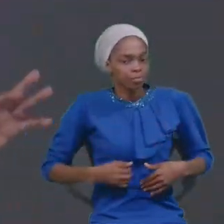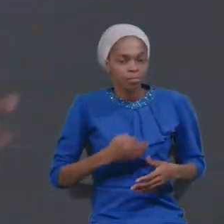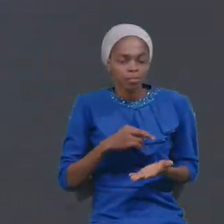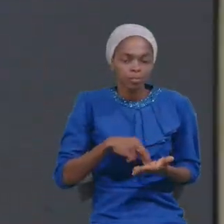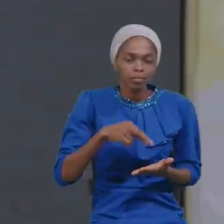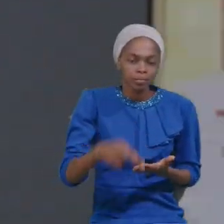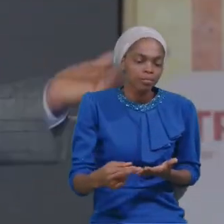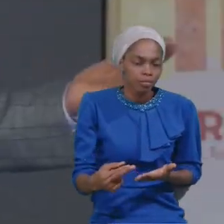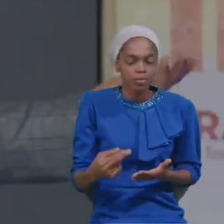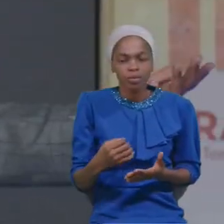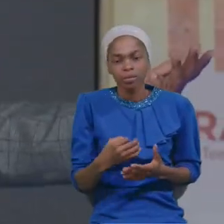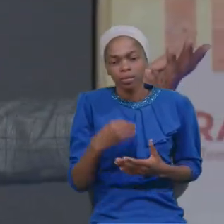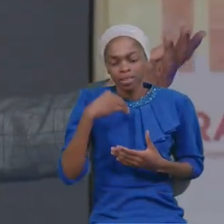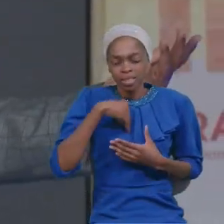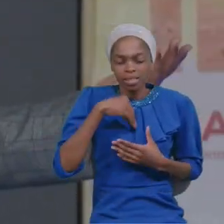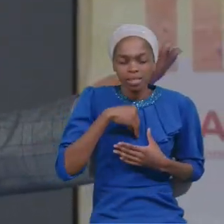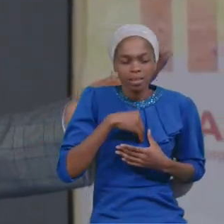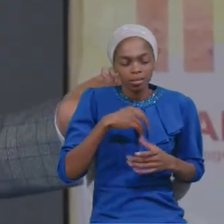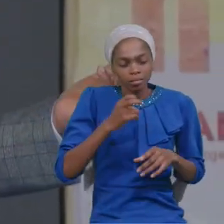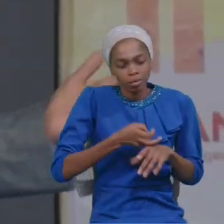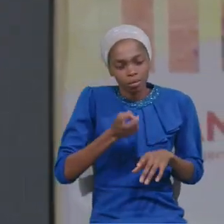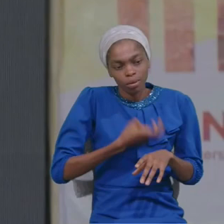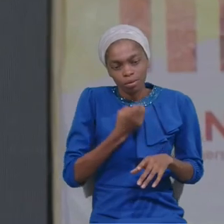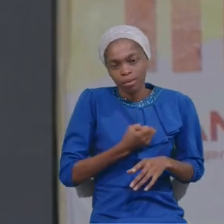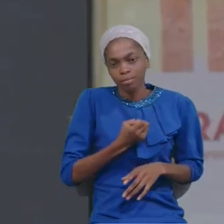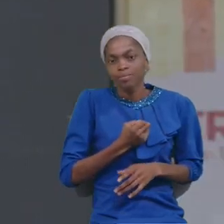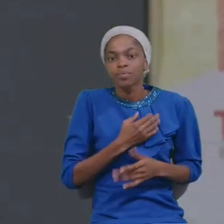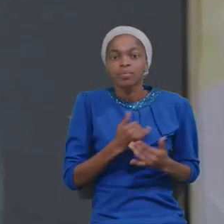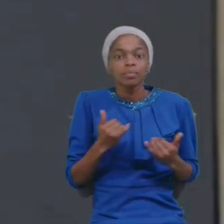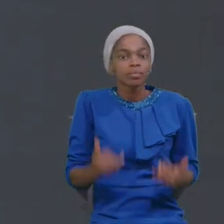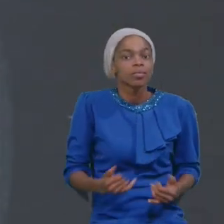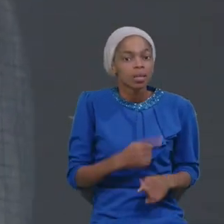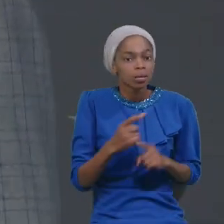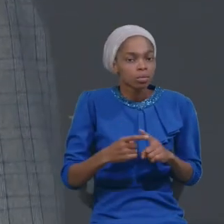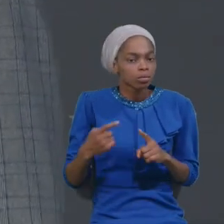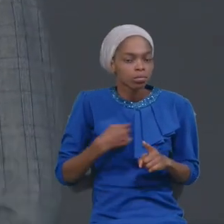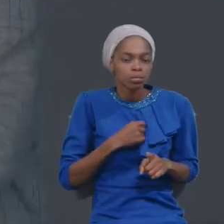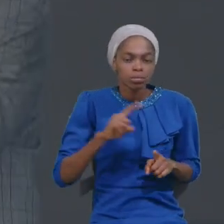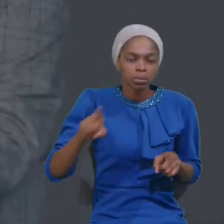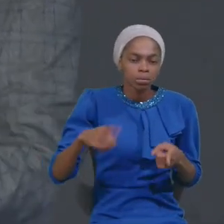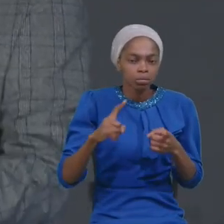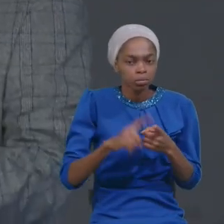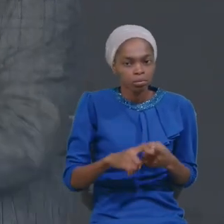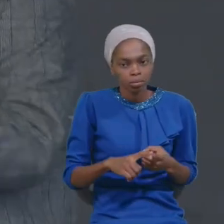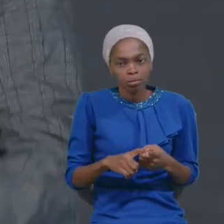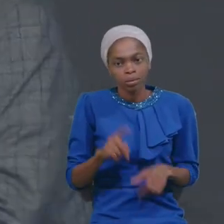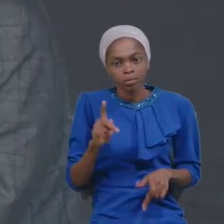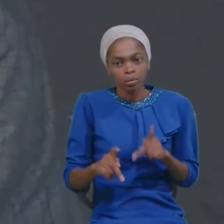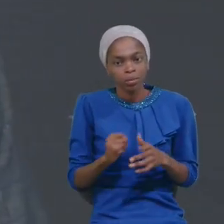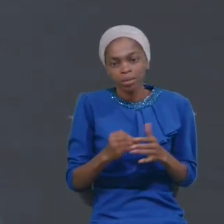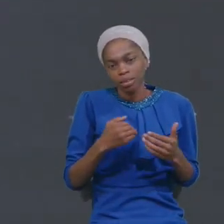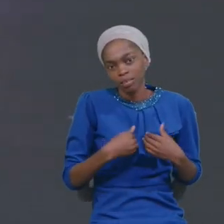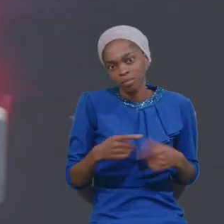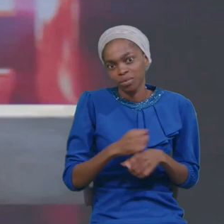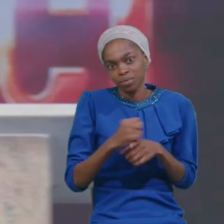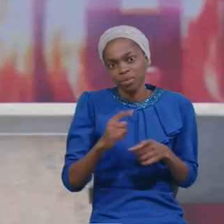to, you know, those who have been trained to help us and to take our sicknesses away, praise God for them, praise God